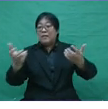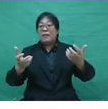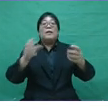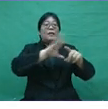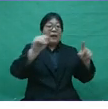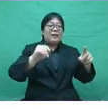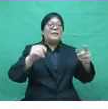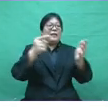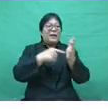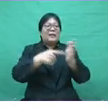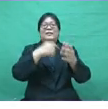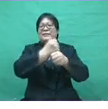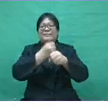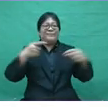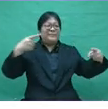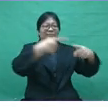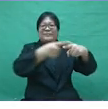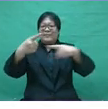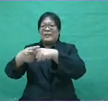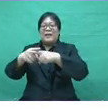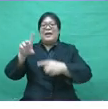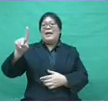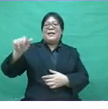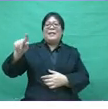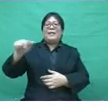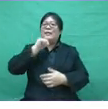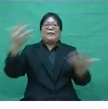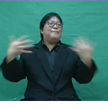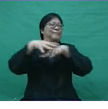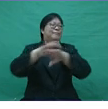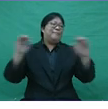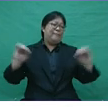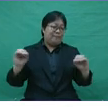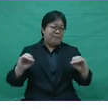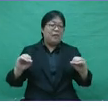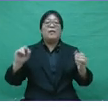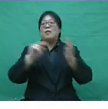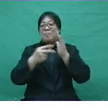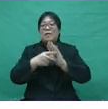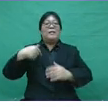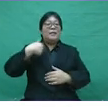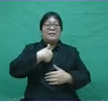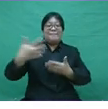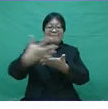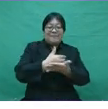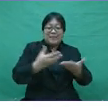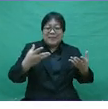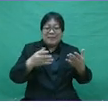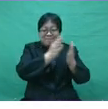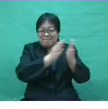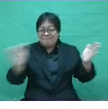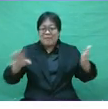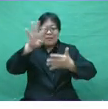efforts have resulted in this data not consolidated, thus preventing efficient resources to be allocated to